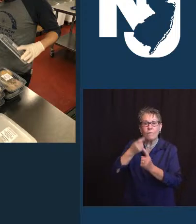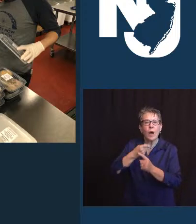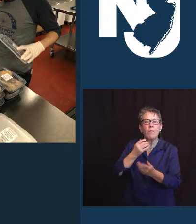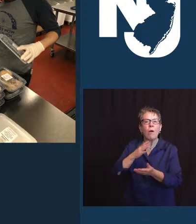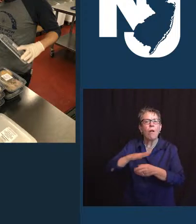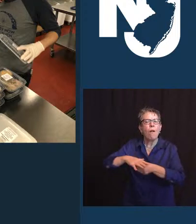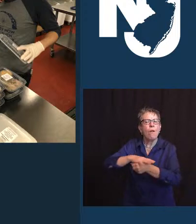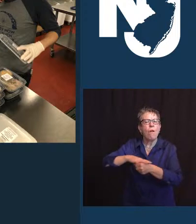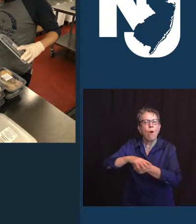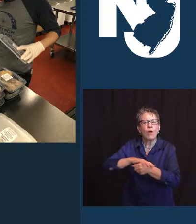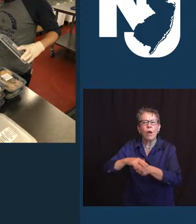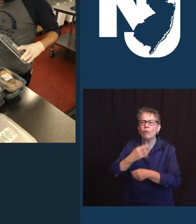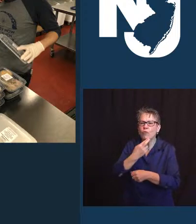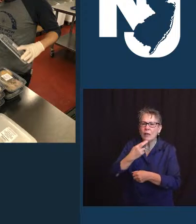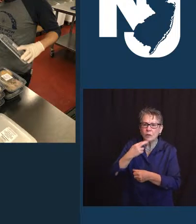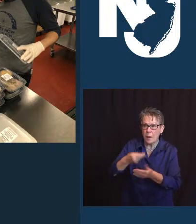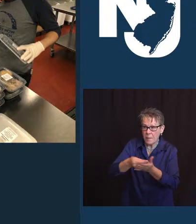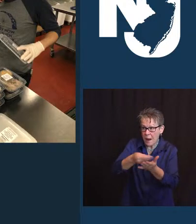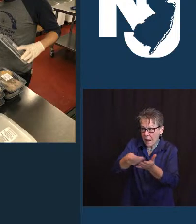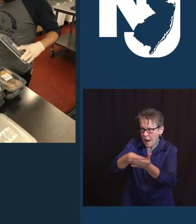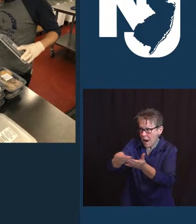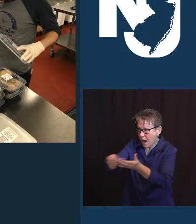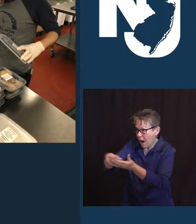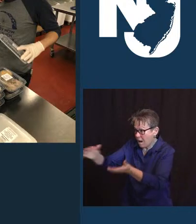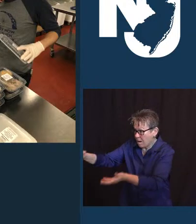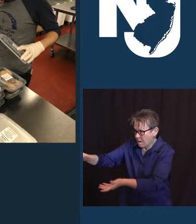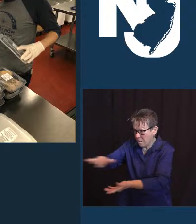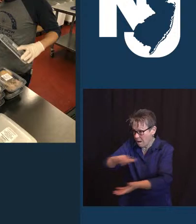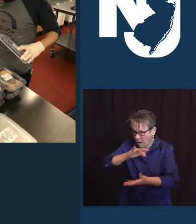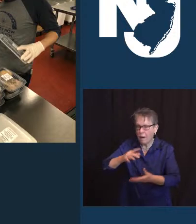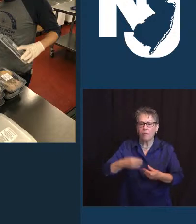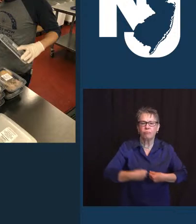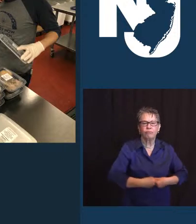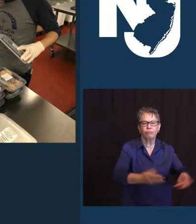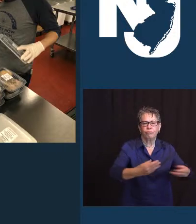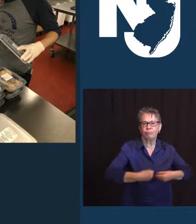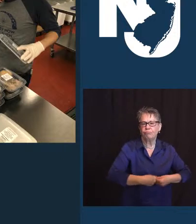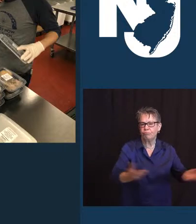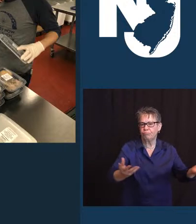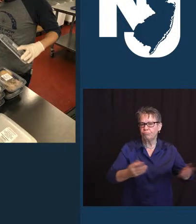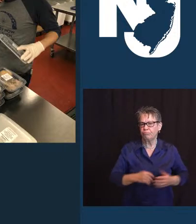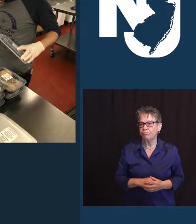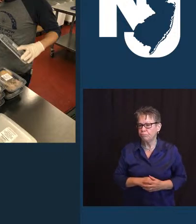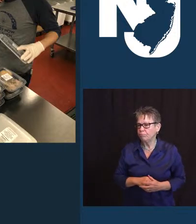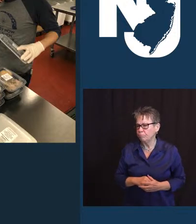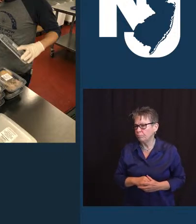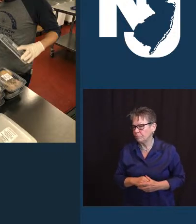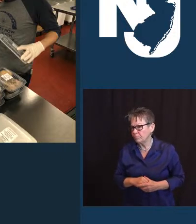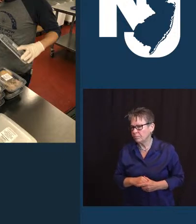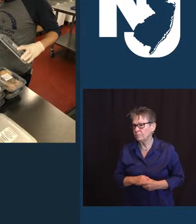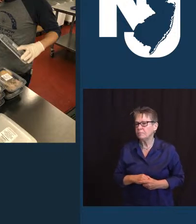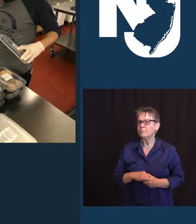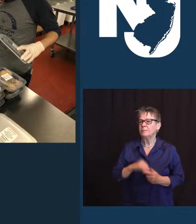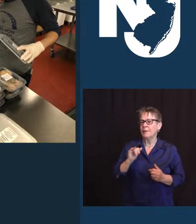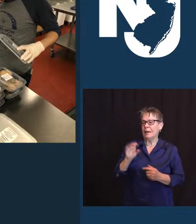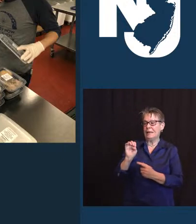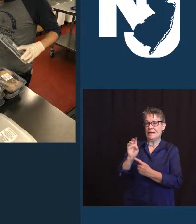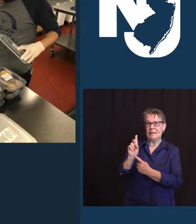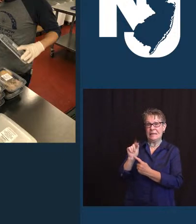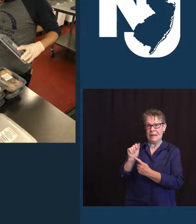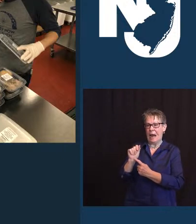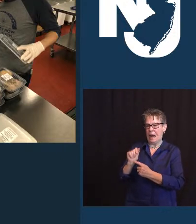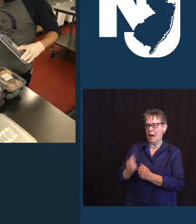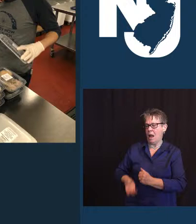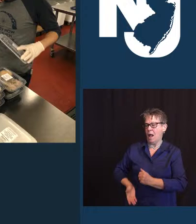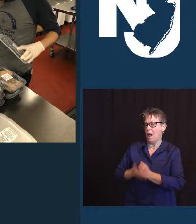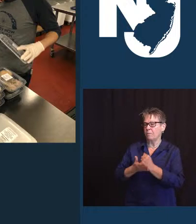Dinner Table has received more than $100,000 to augment its fundraising and to do even more good. So,